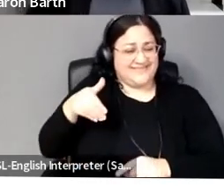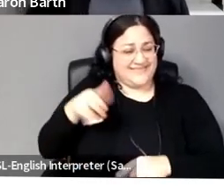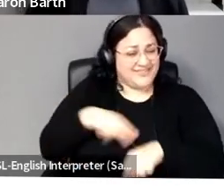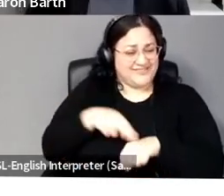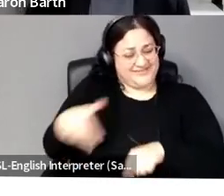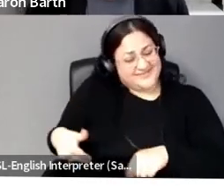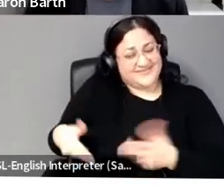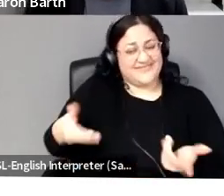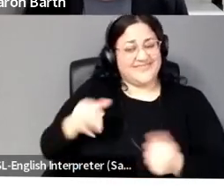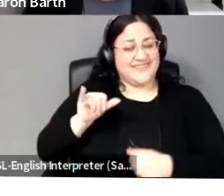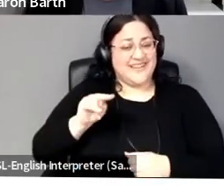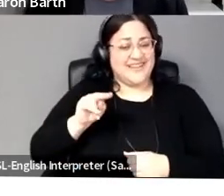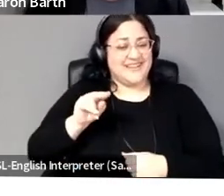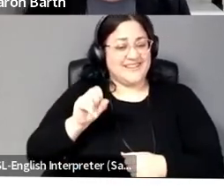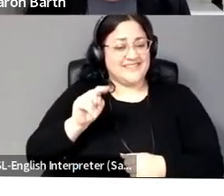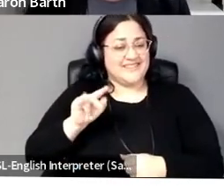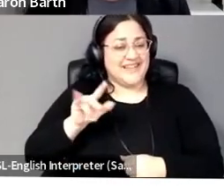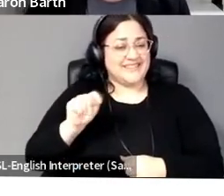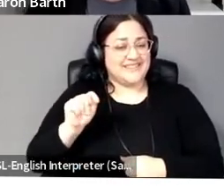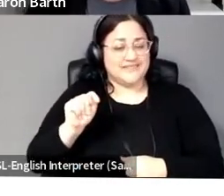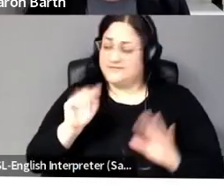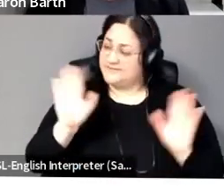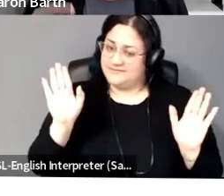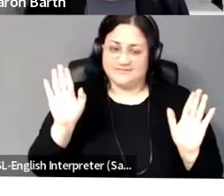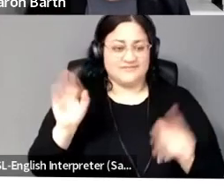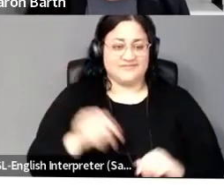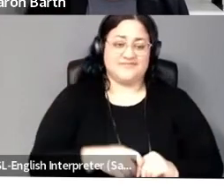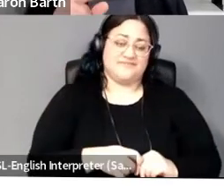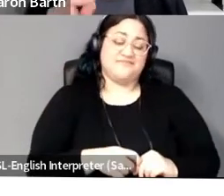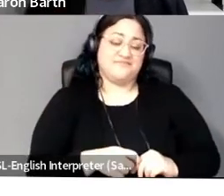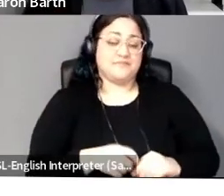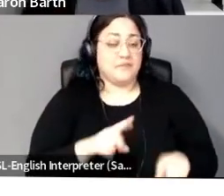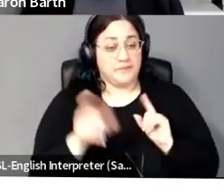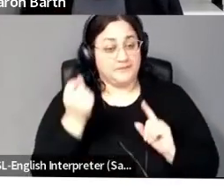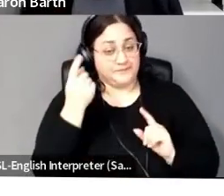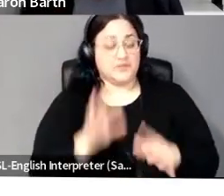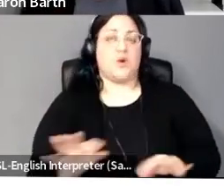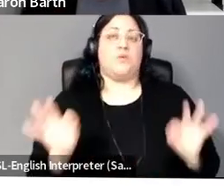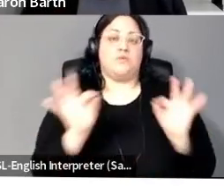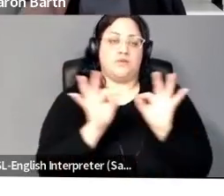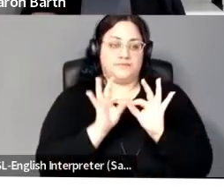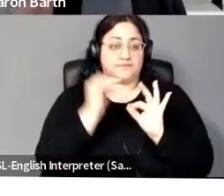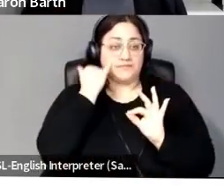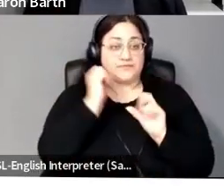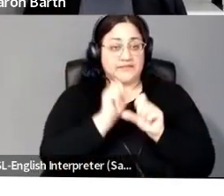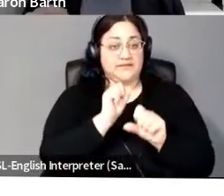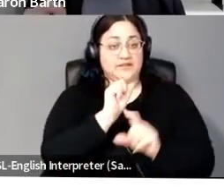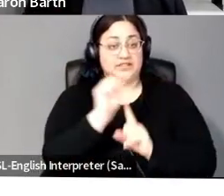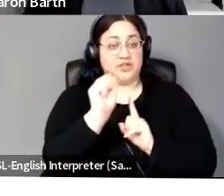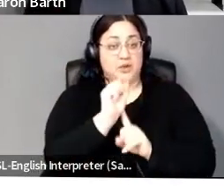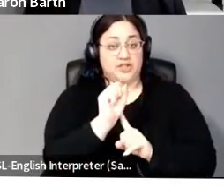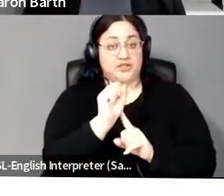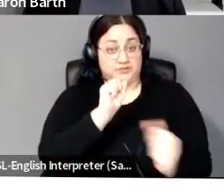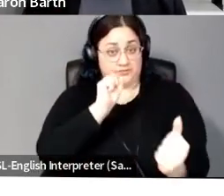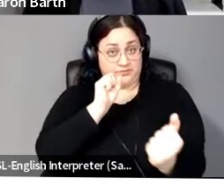So the quick question to ask yourself in these situations, when you notice, and you will, that you're doing this